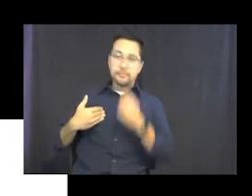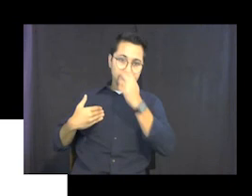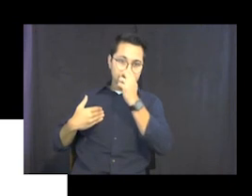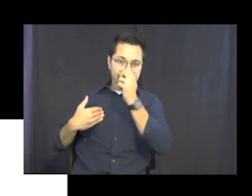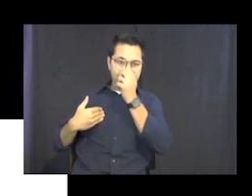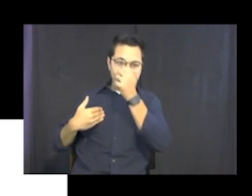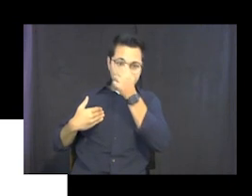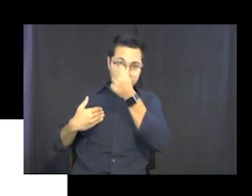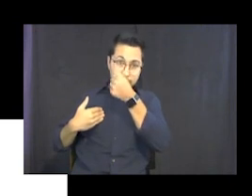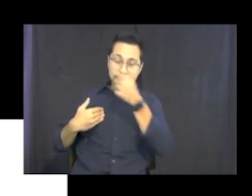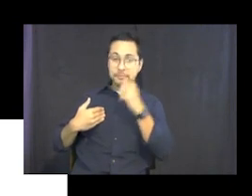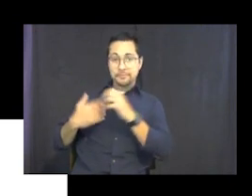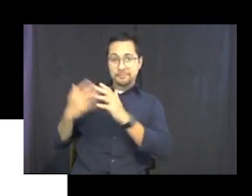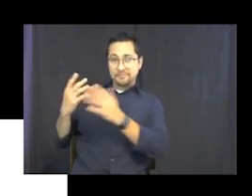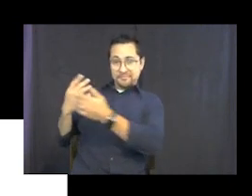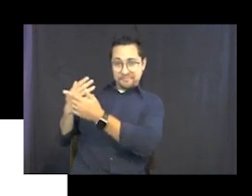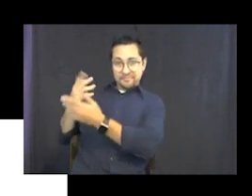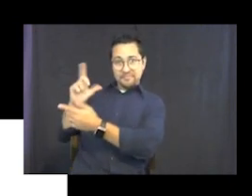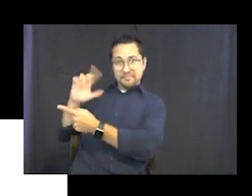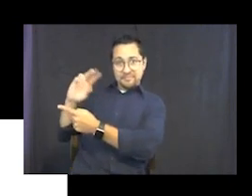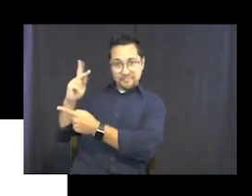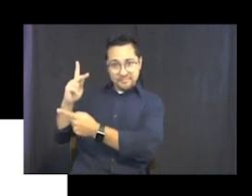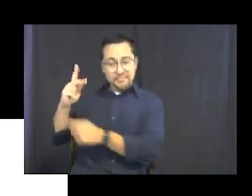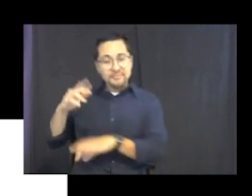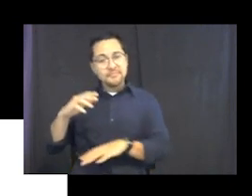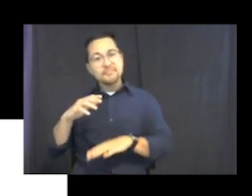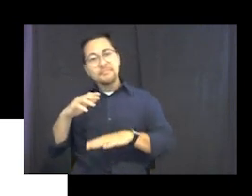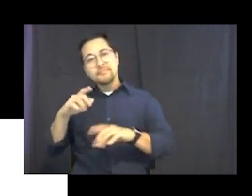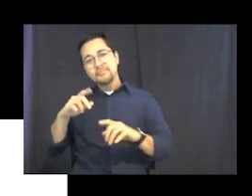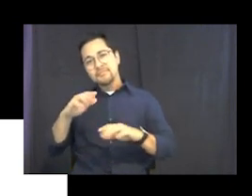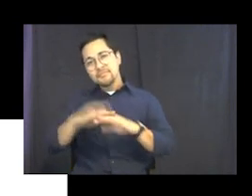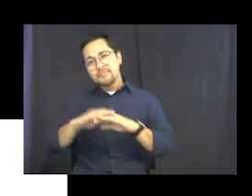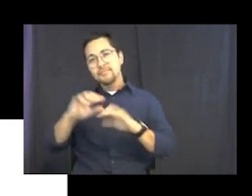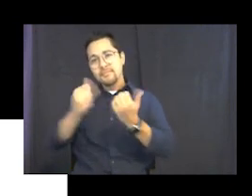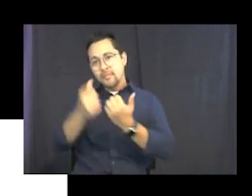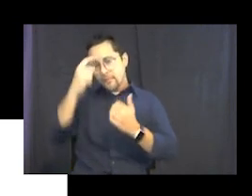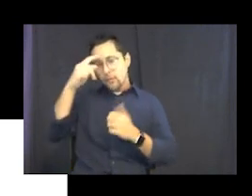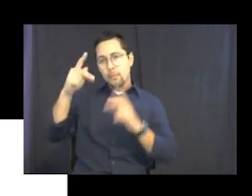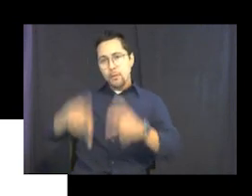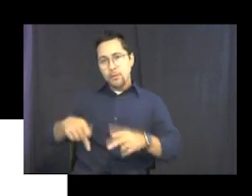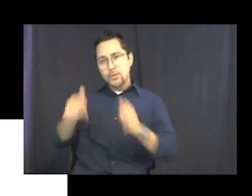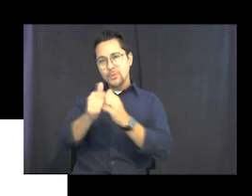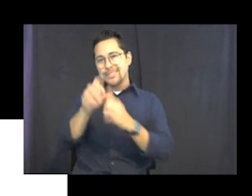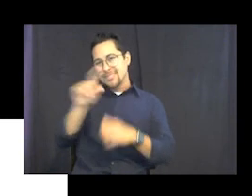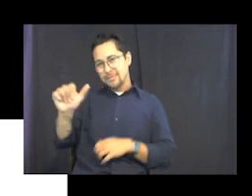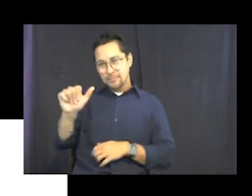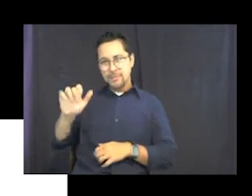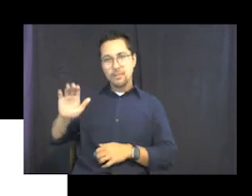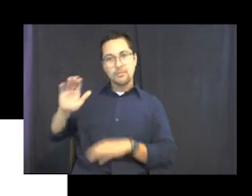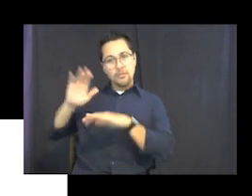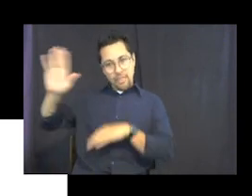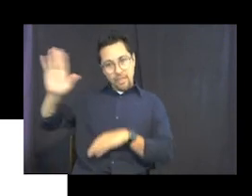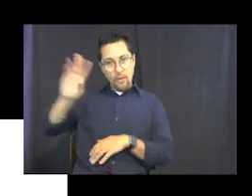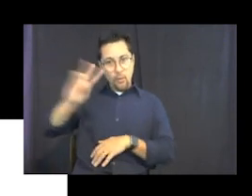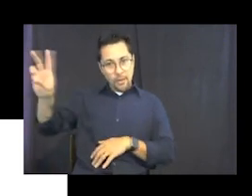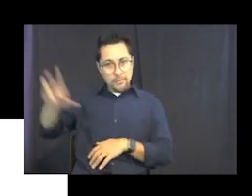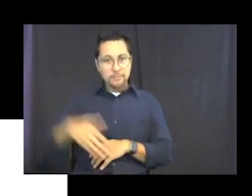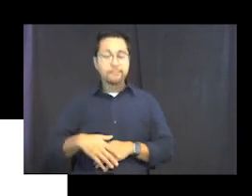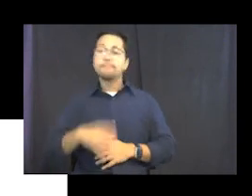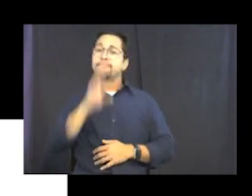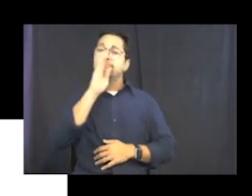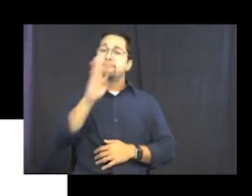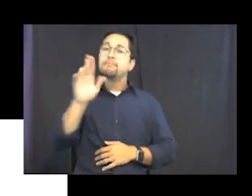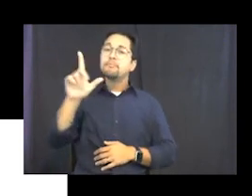provided the link on the Agency for Persons with Disabilities website, the direct